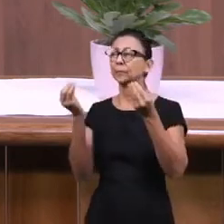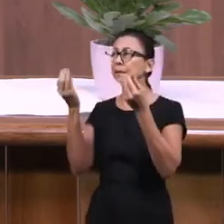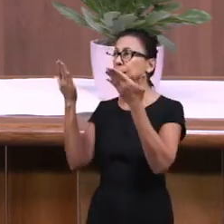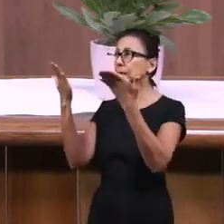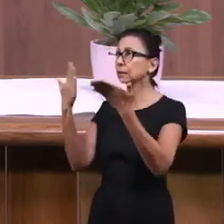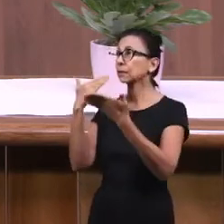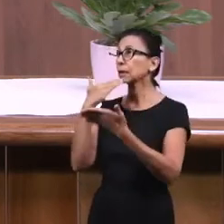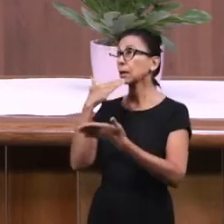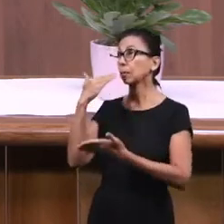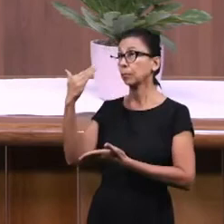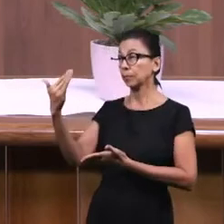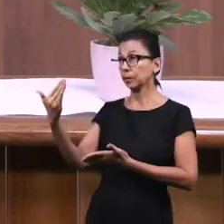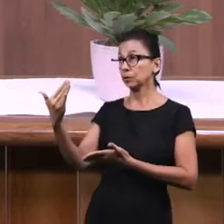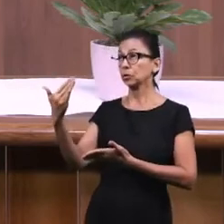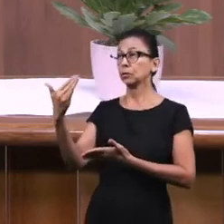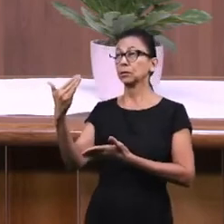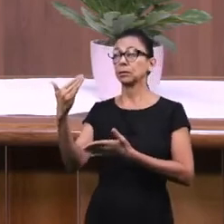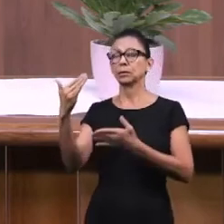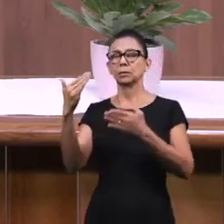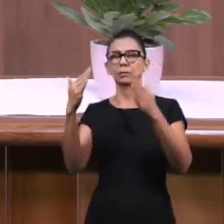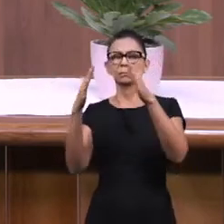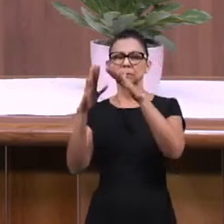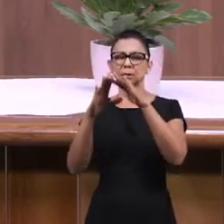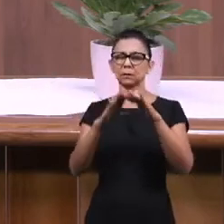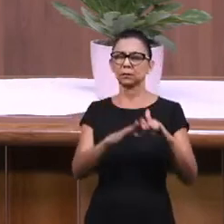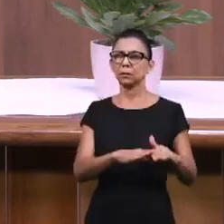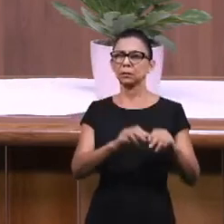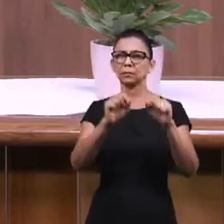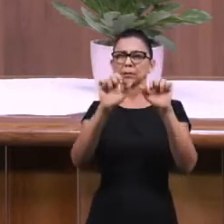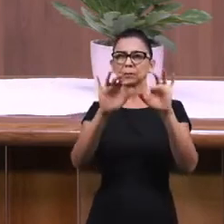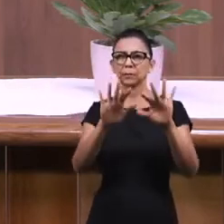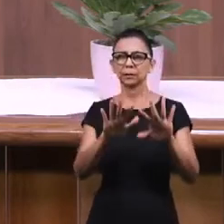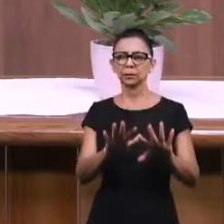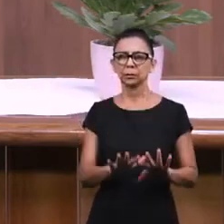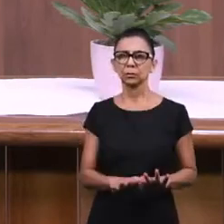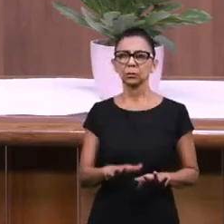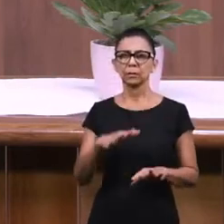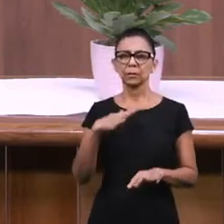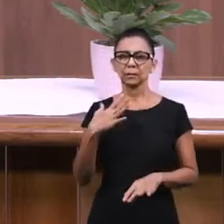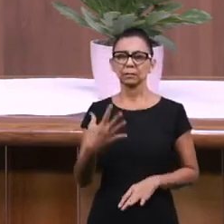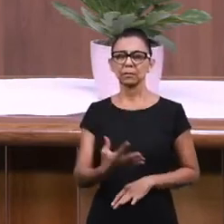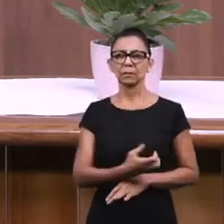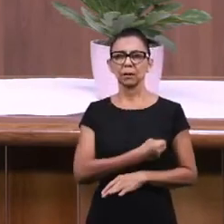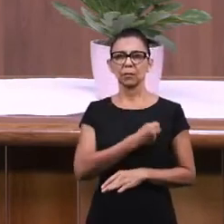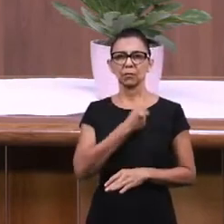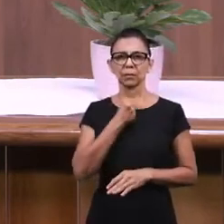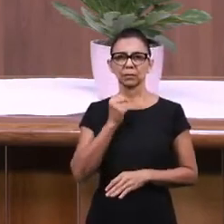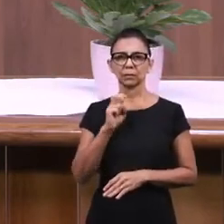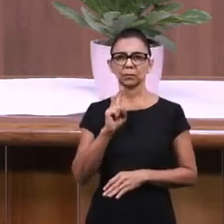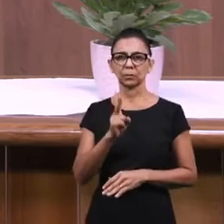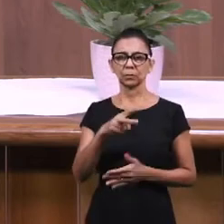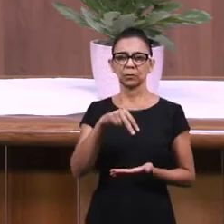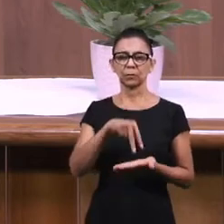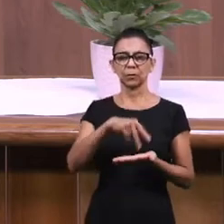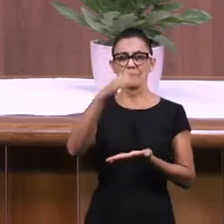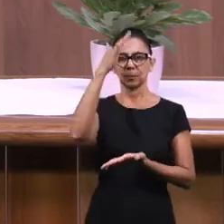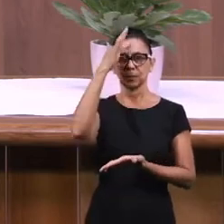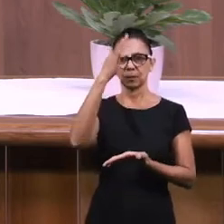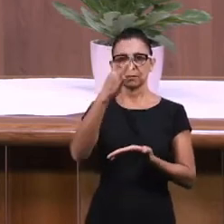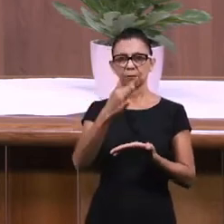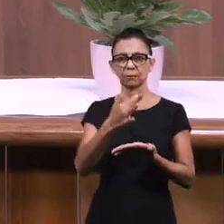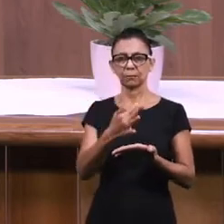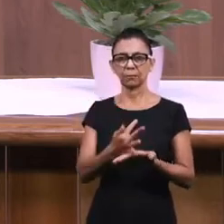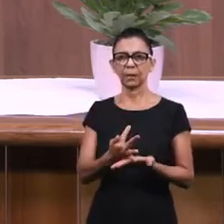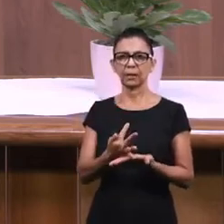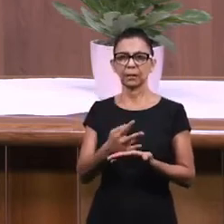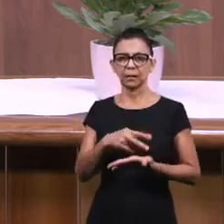We thank you, Lord, that the Lord may continue to deliver us and bless us, rescuing us each and every day, Lord, in our